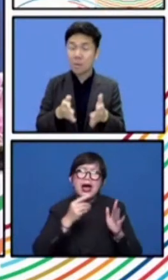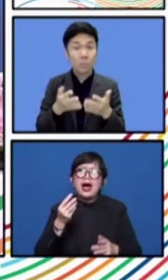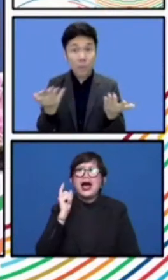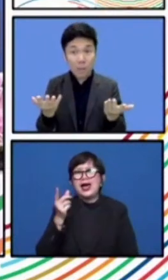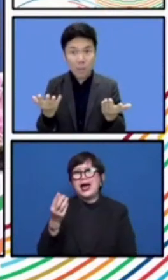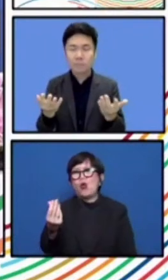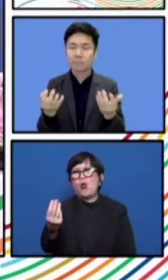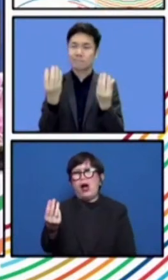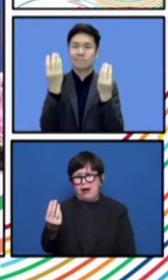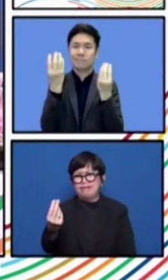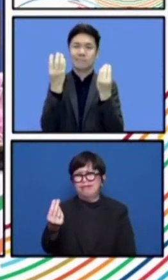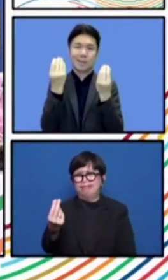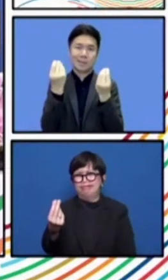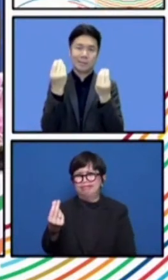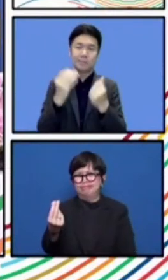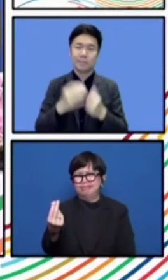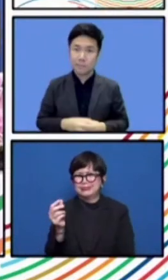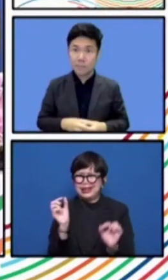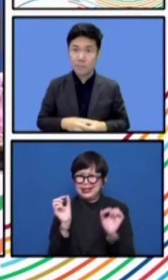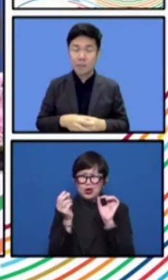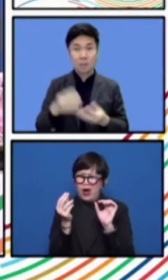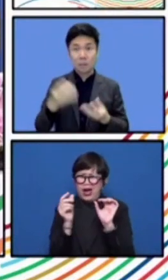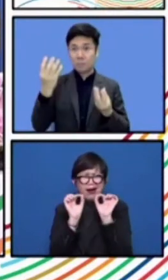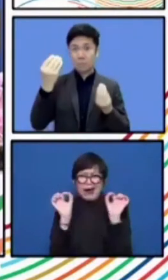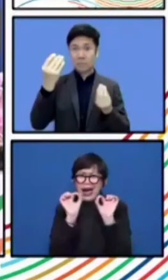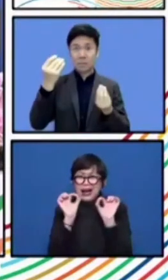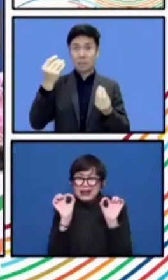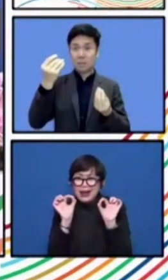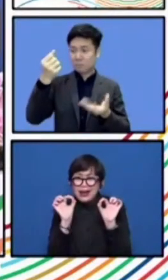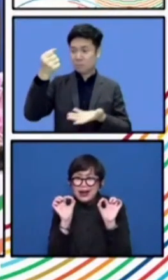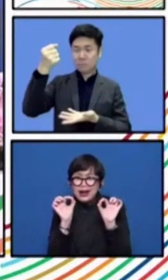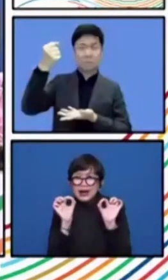Financial condition